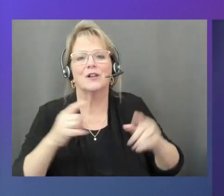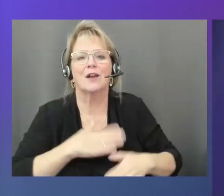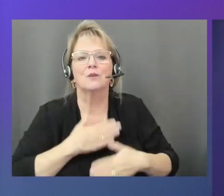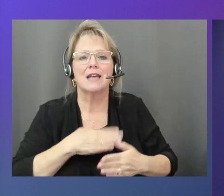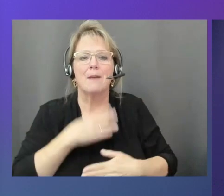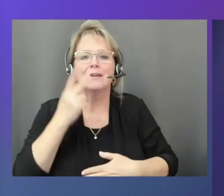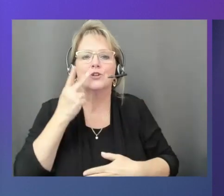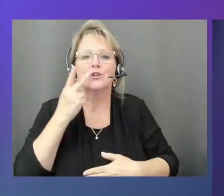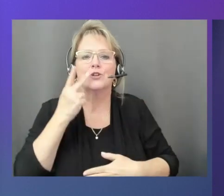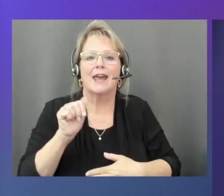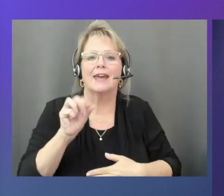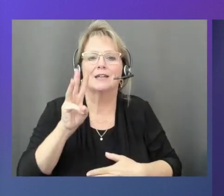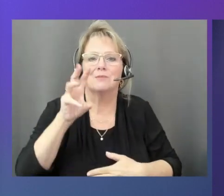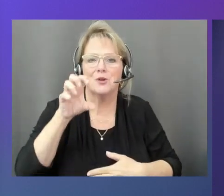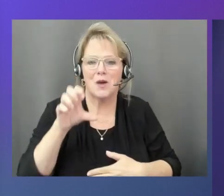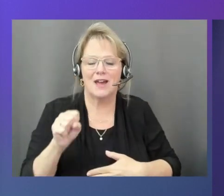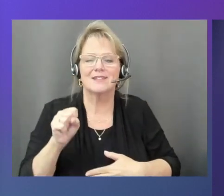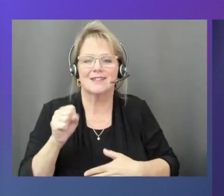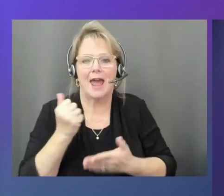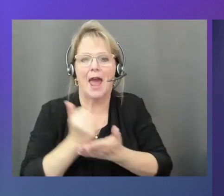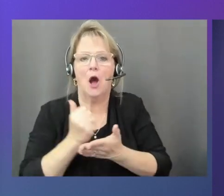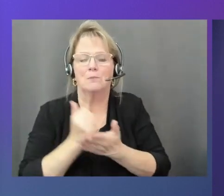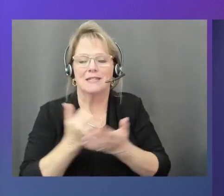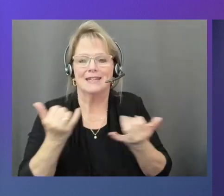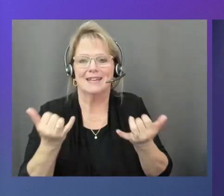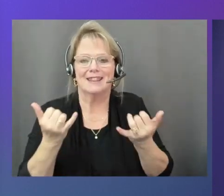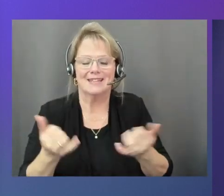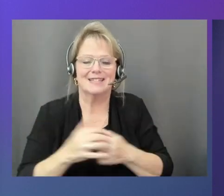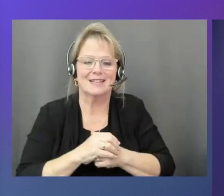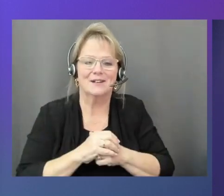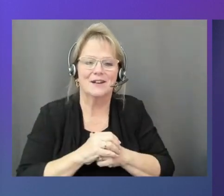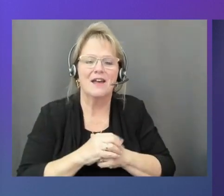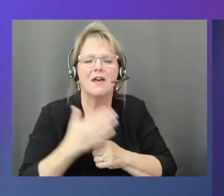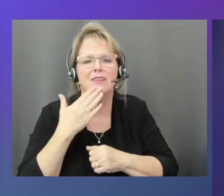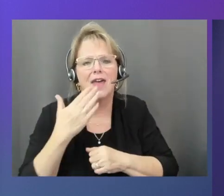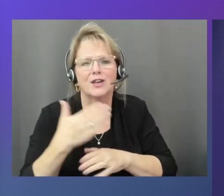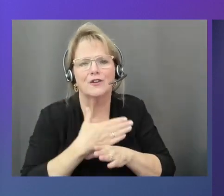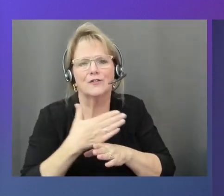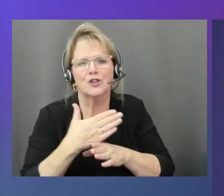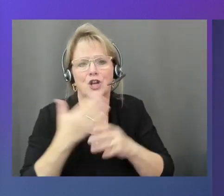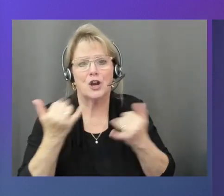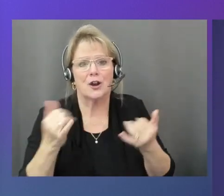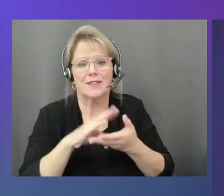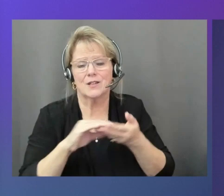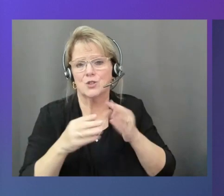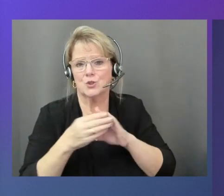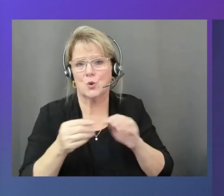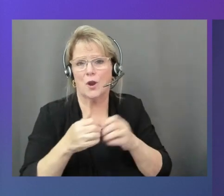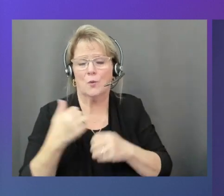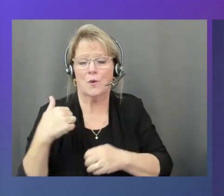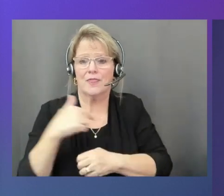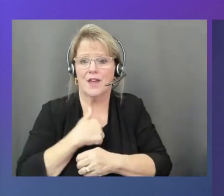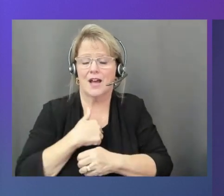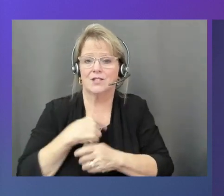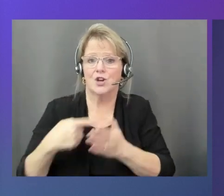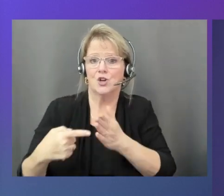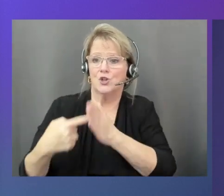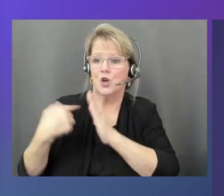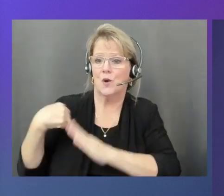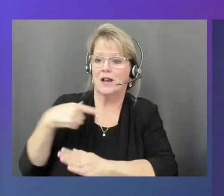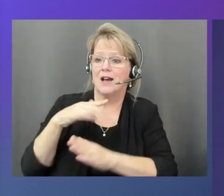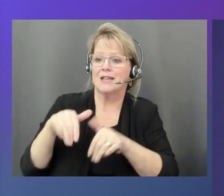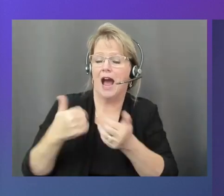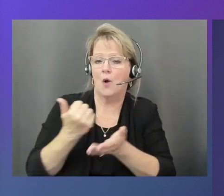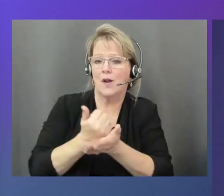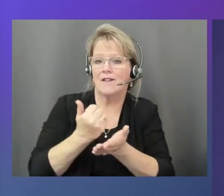much for sharing this private 5G story with us, sharing how we have helped some AWS customers along